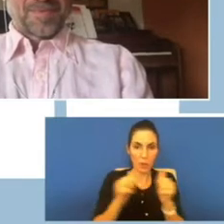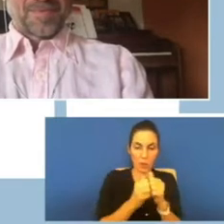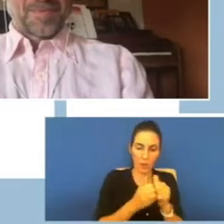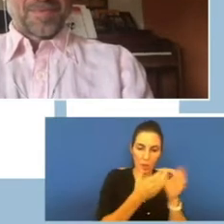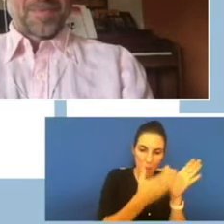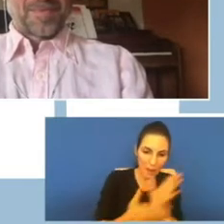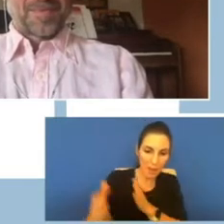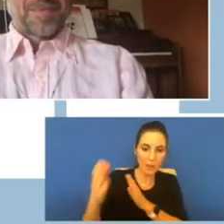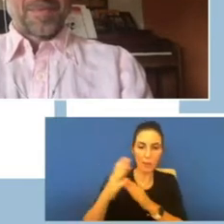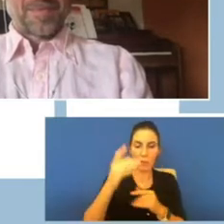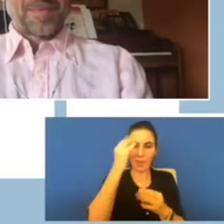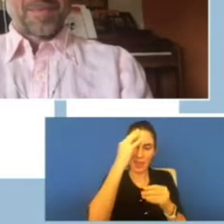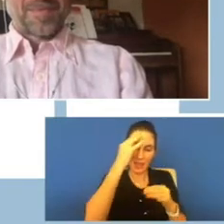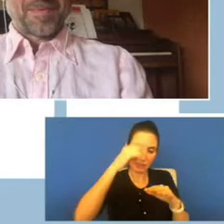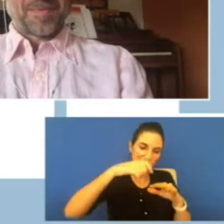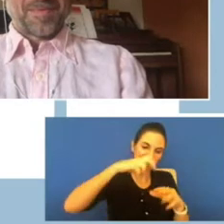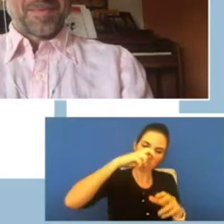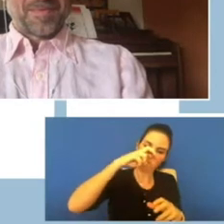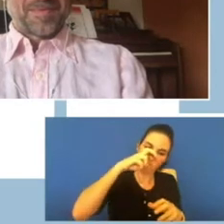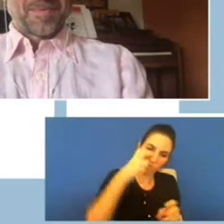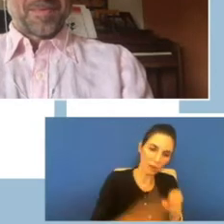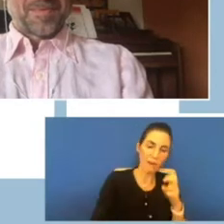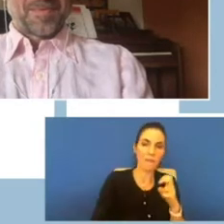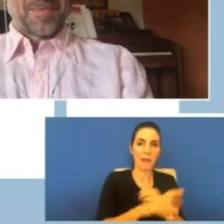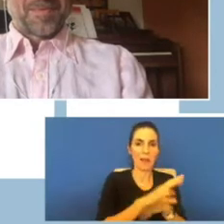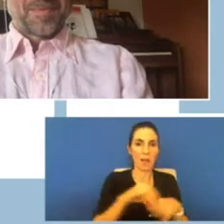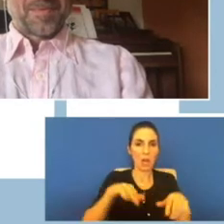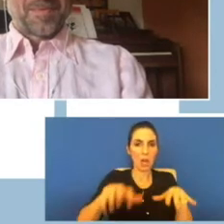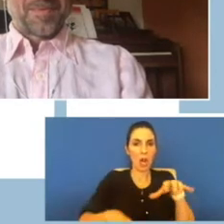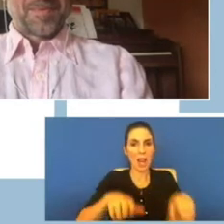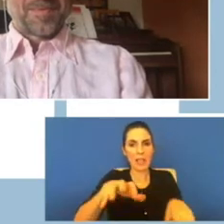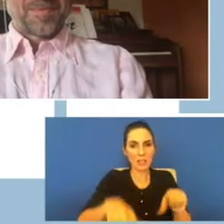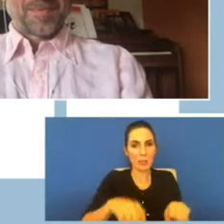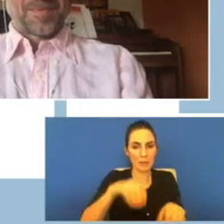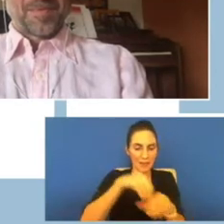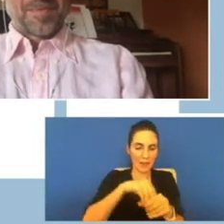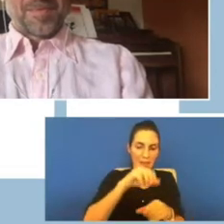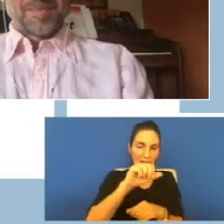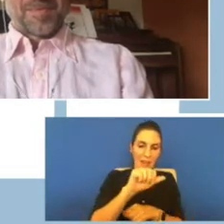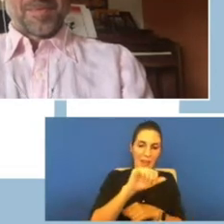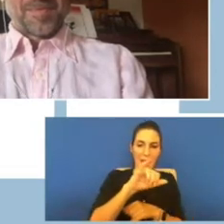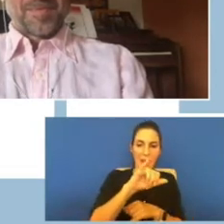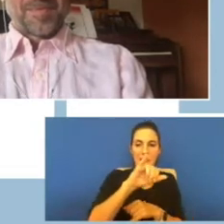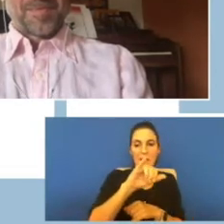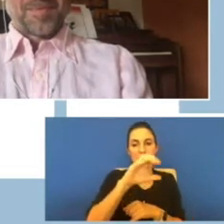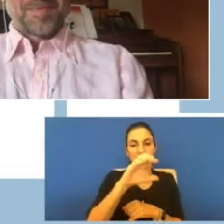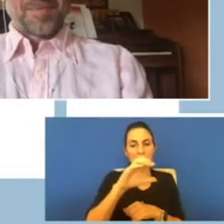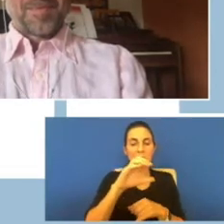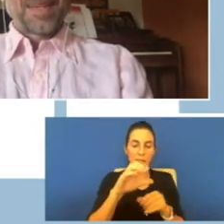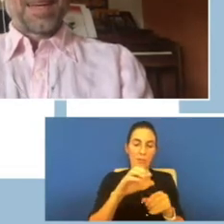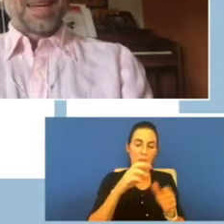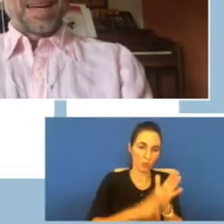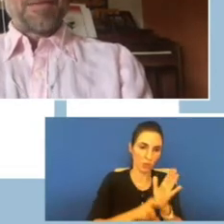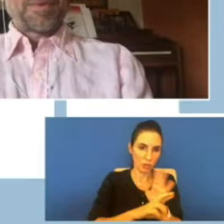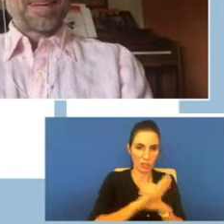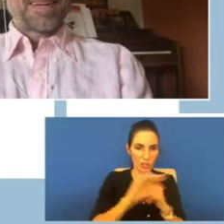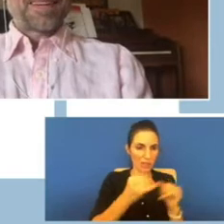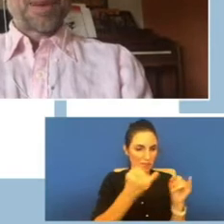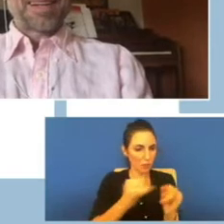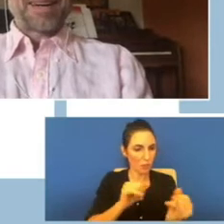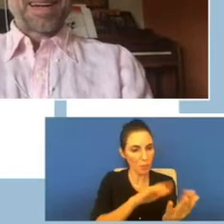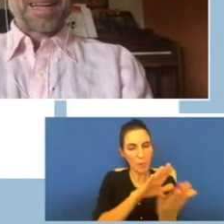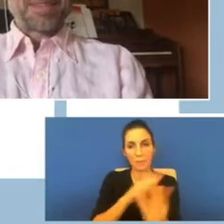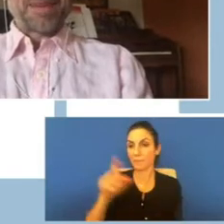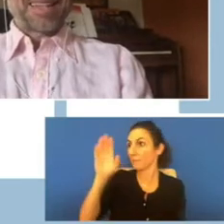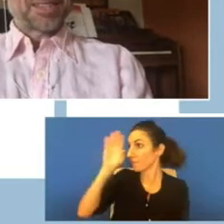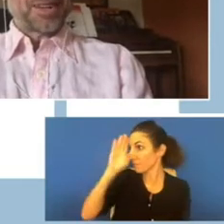Rigor, Considering Racism and Colonialism in ISE Research and Evaluation Approaches. Hi, everybody,